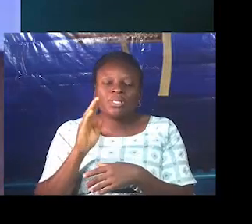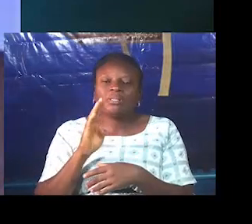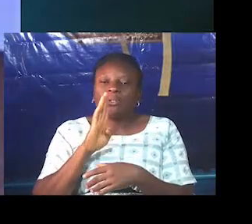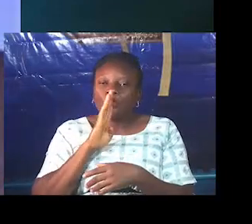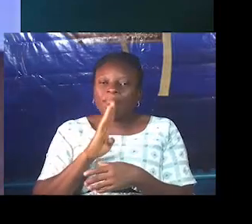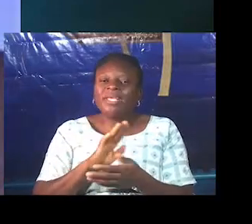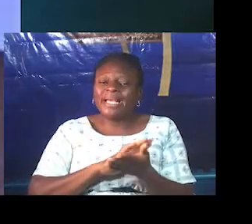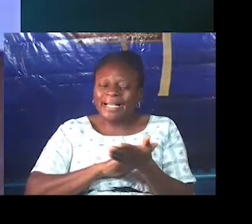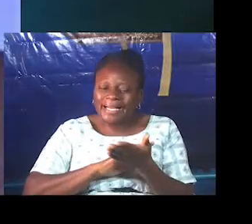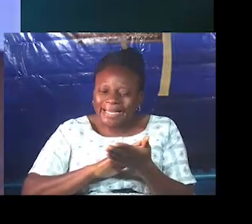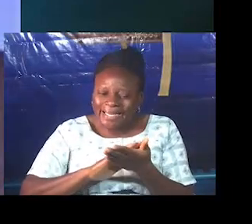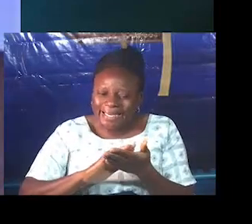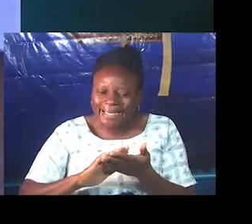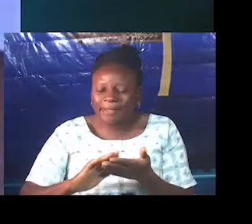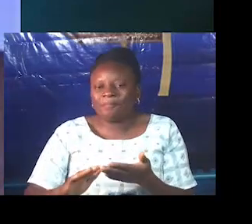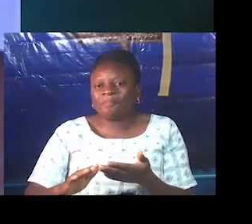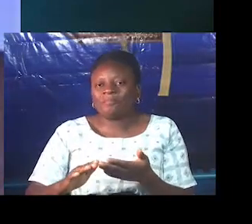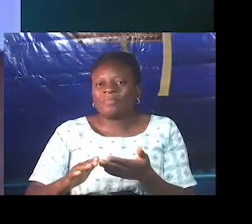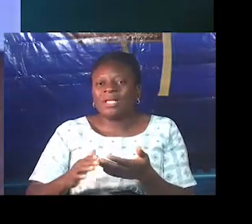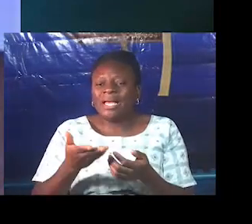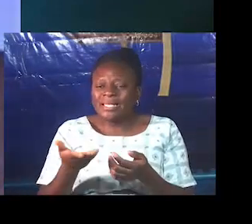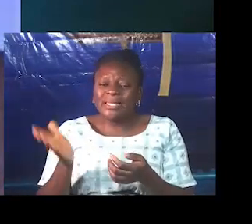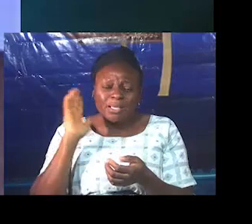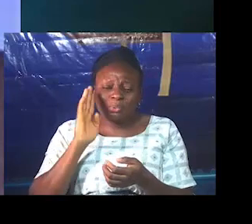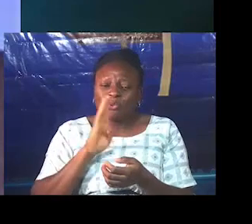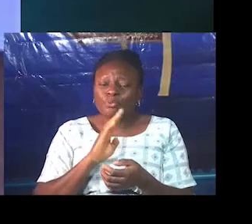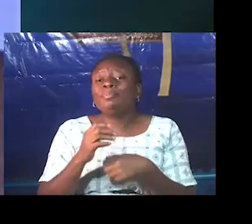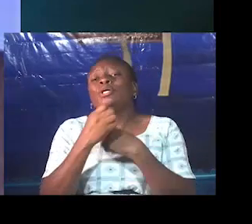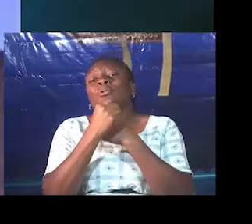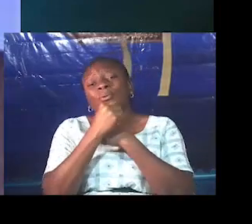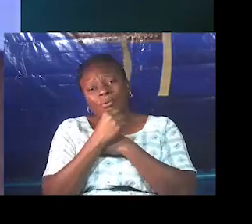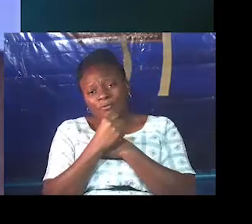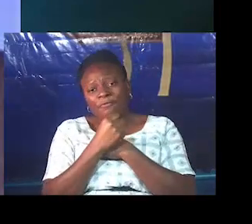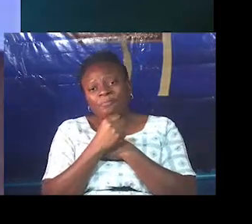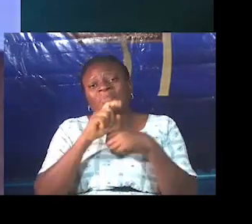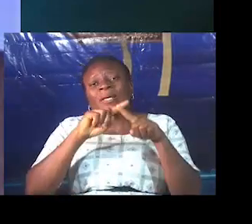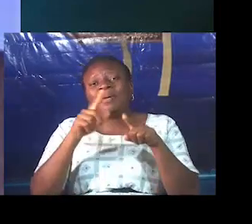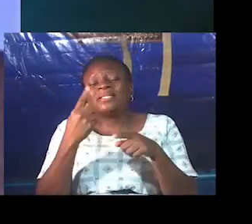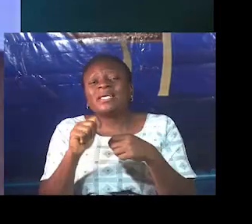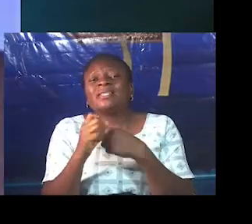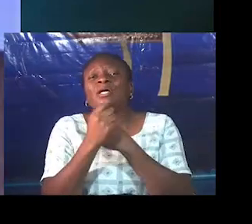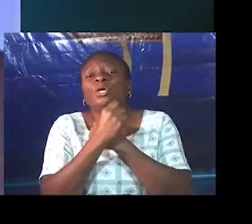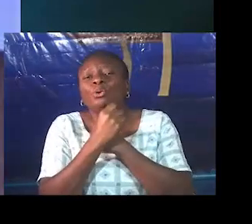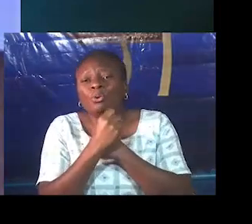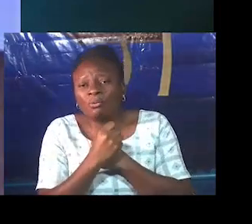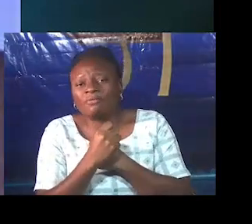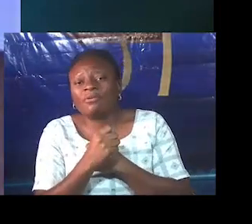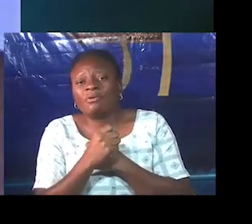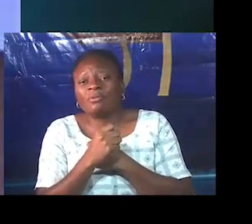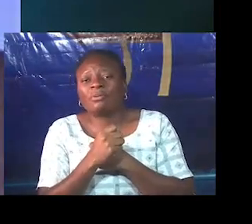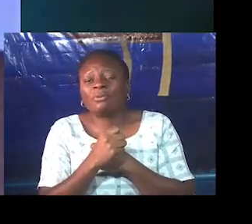does not precede the will of God. For example, when you check your Bible very well, you will only find